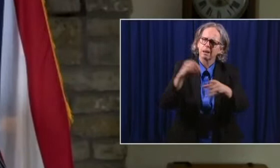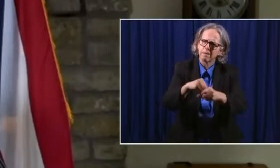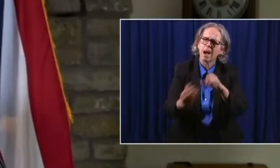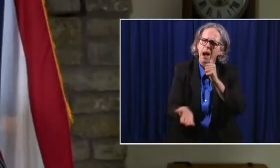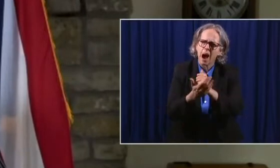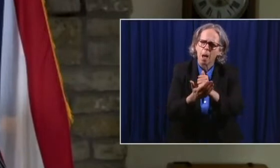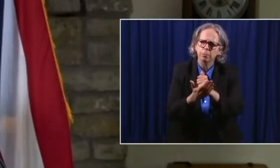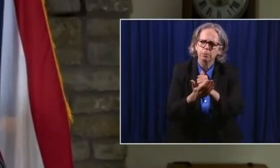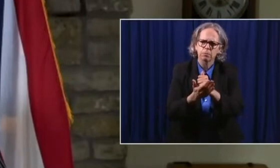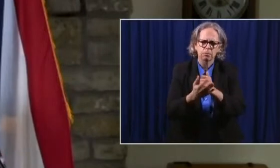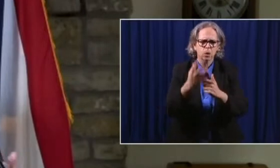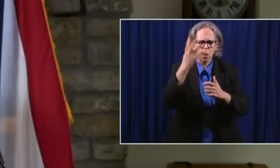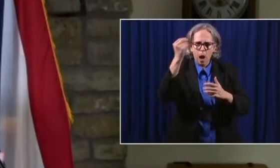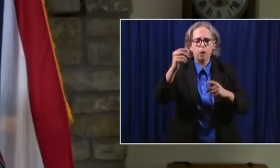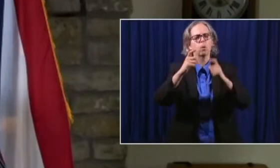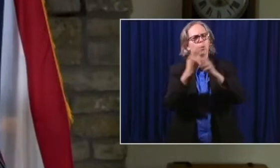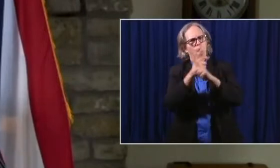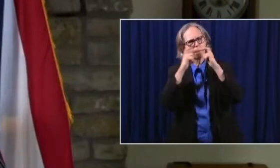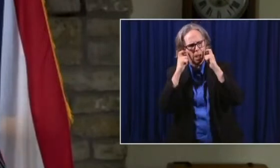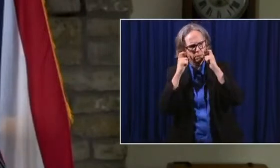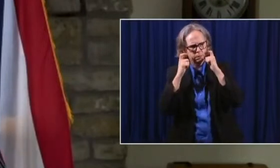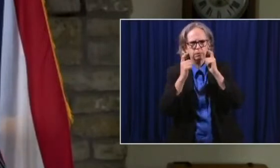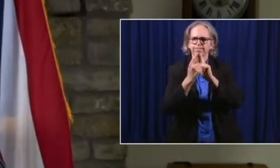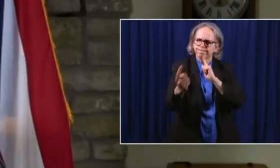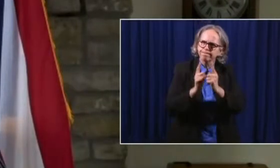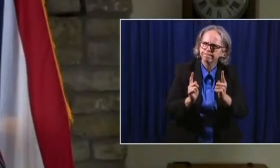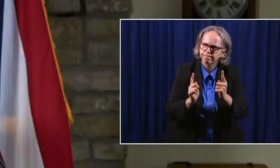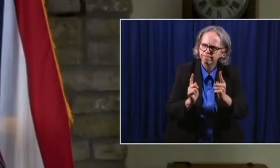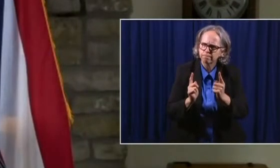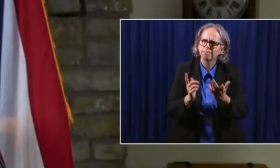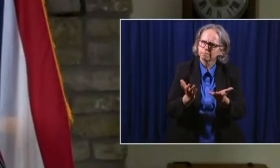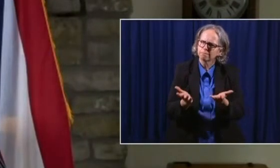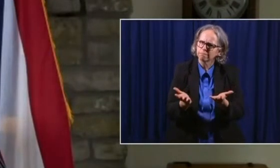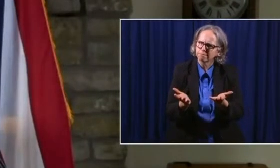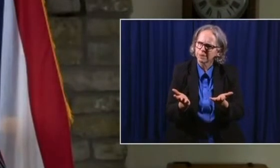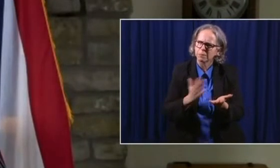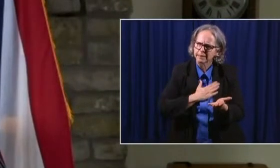careful so that we keep the spread down as much as we can.